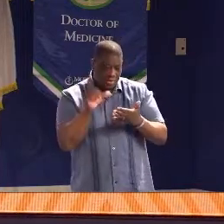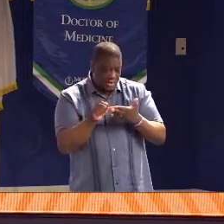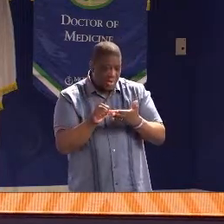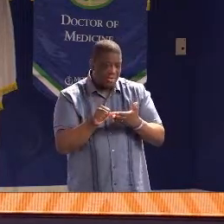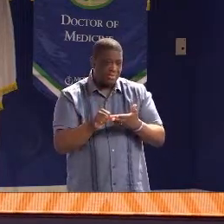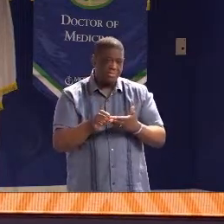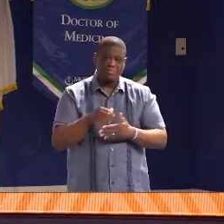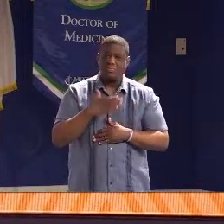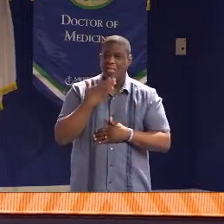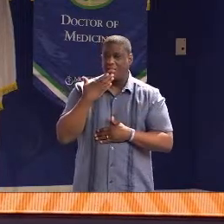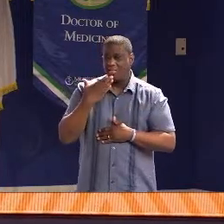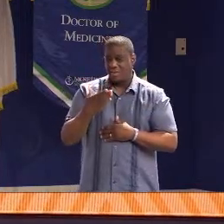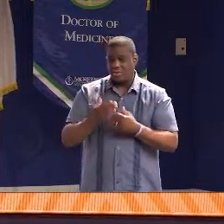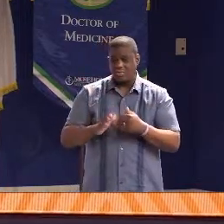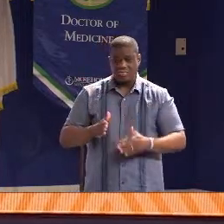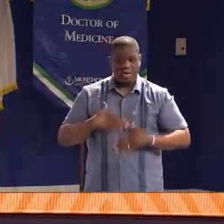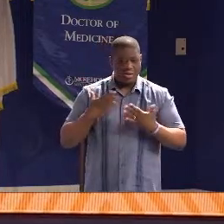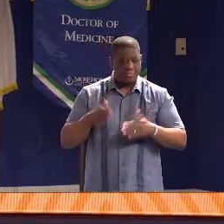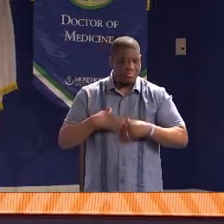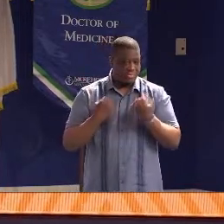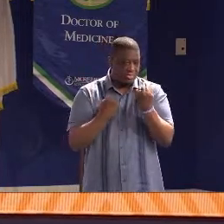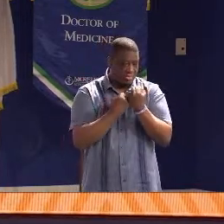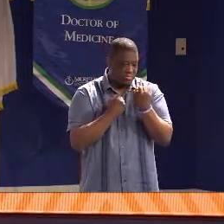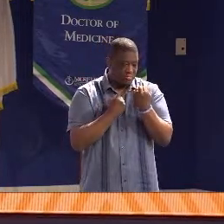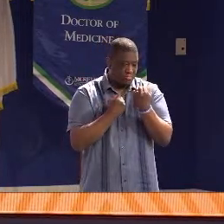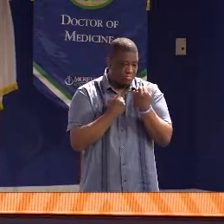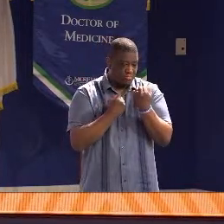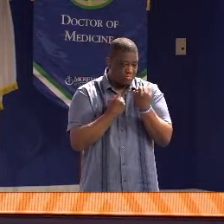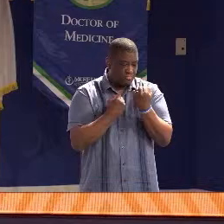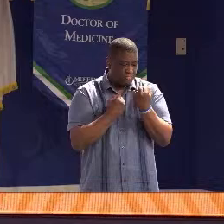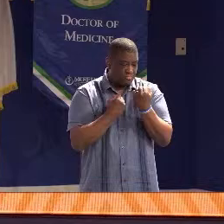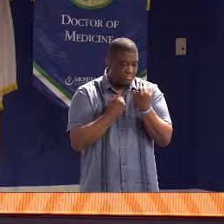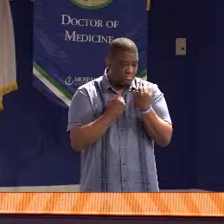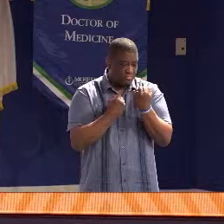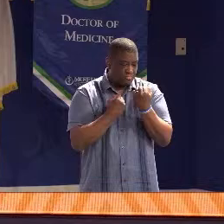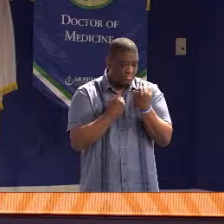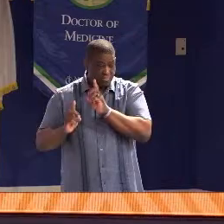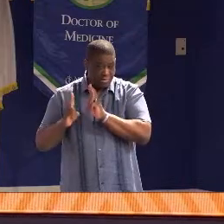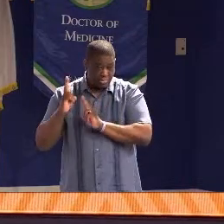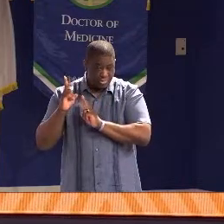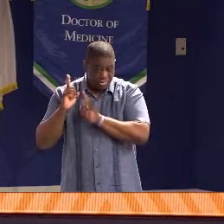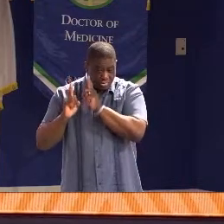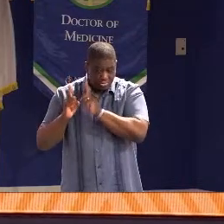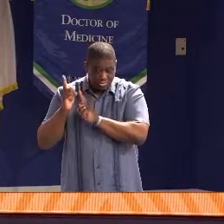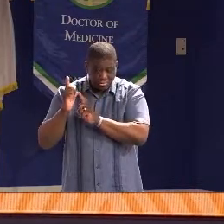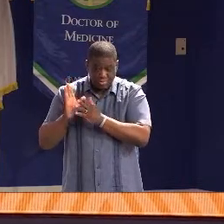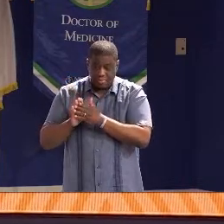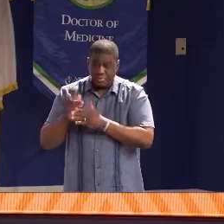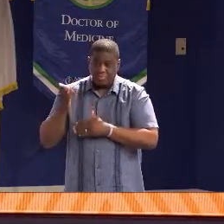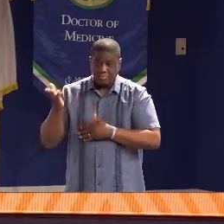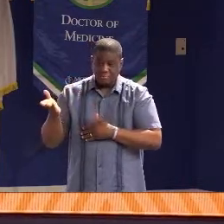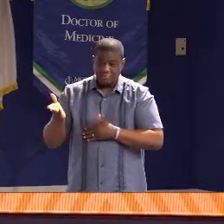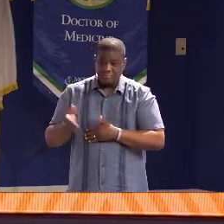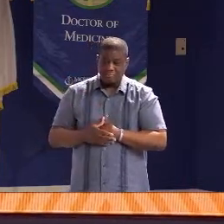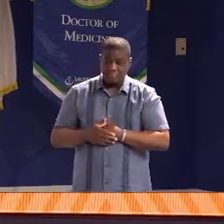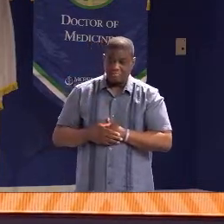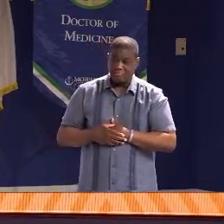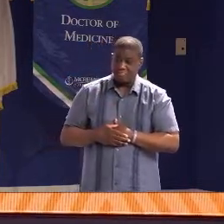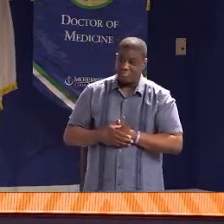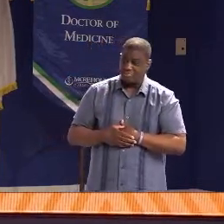very grateful for your support. To my mentors, Dr. Alalade and Dr. Bartels, your guidance and mentorship has